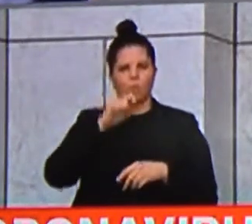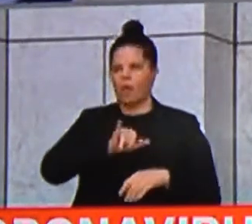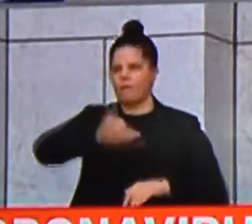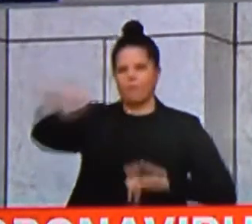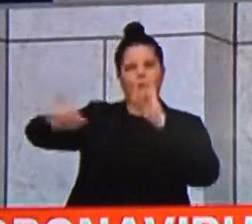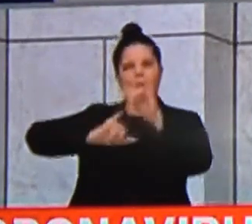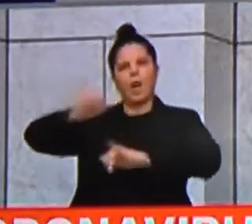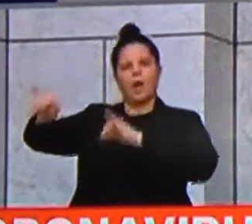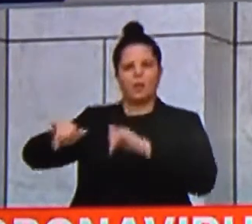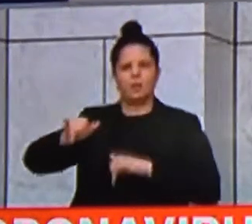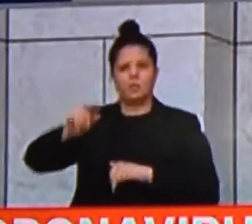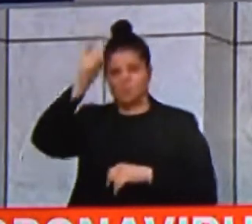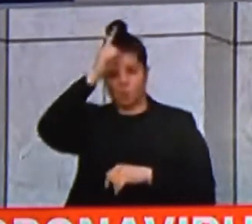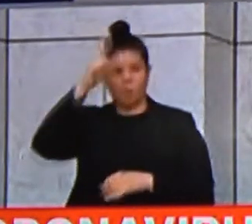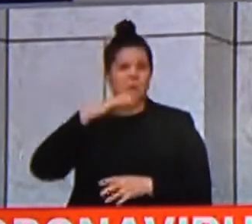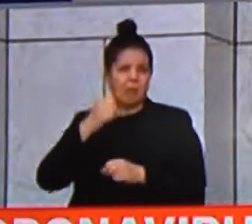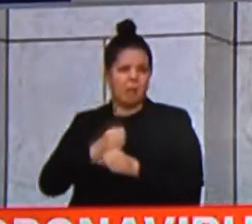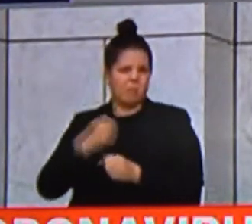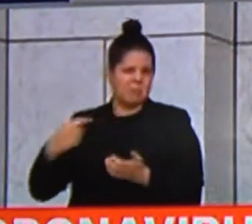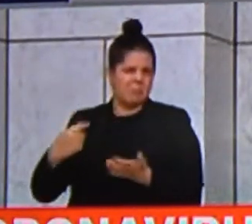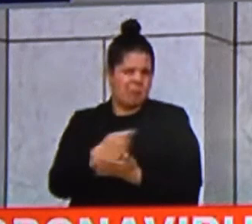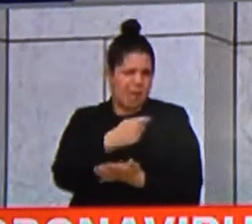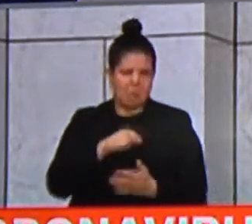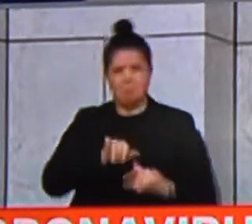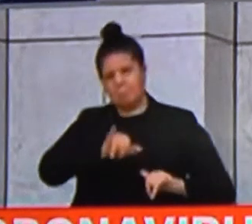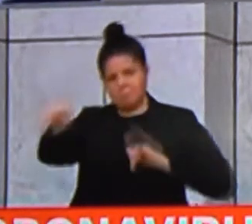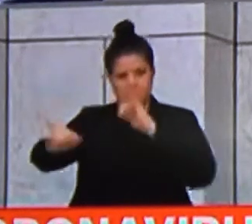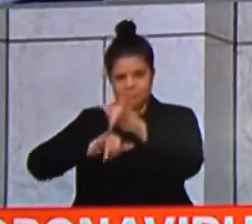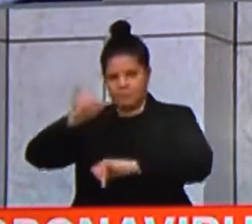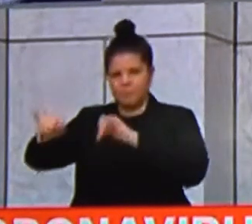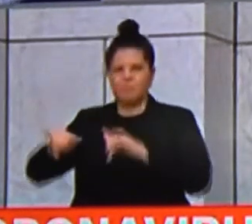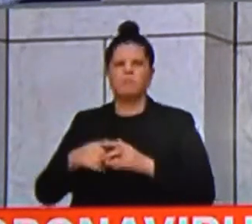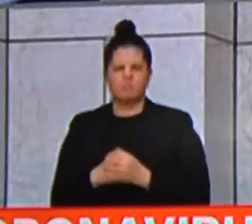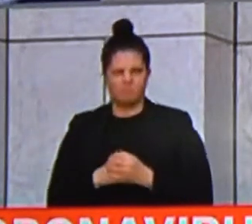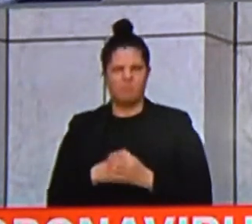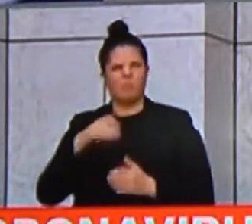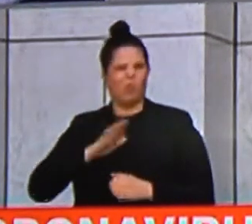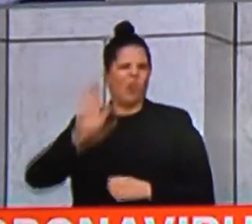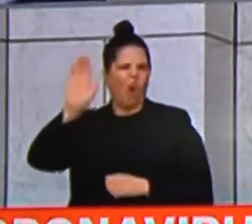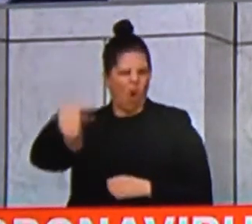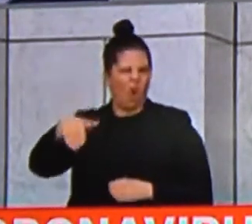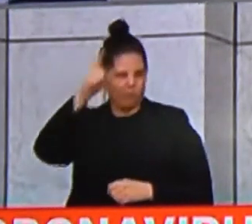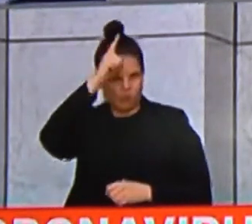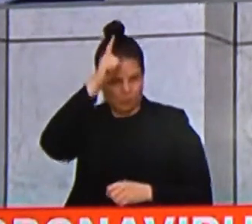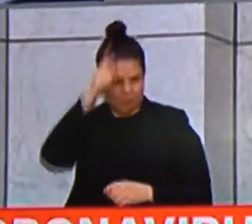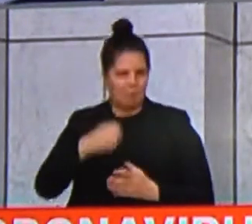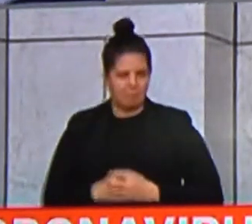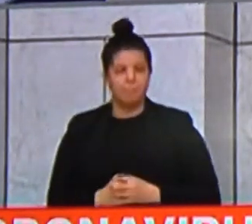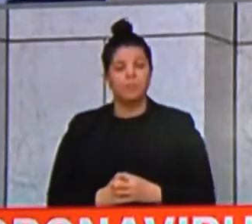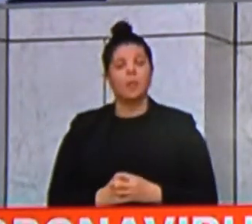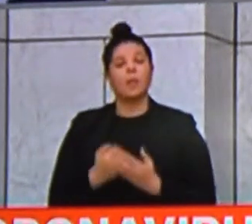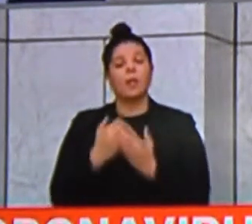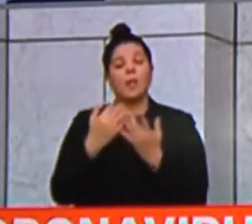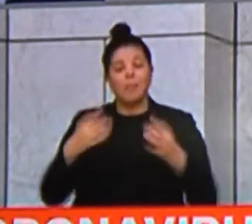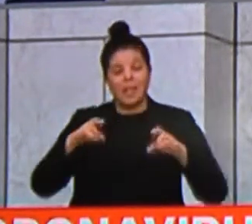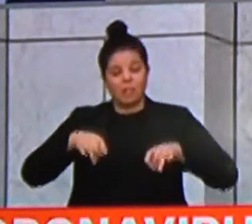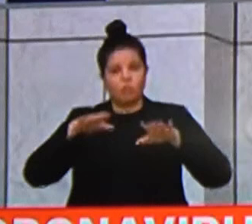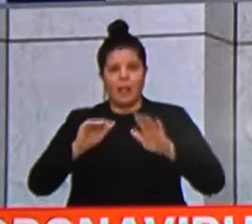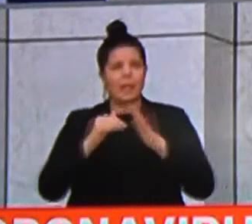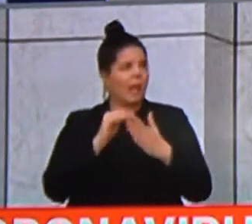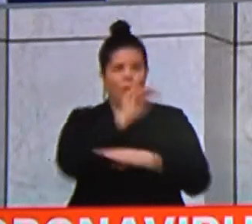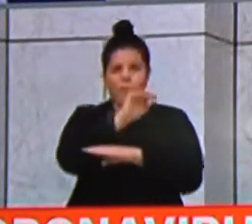in the UK they'd be doing very well to have fewer than 20,000 deaths. Are we looking at the same scenario in